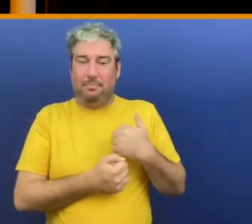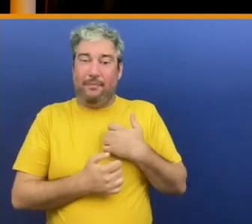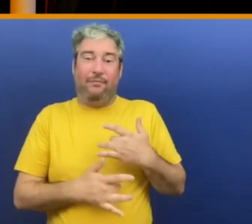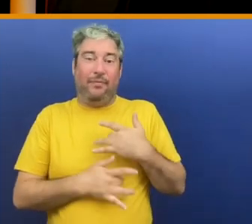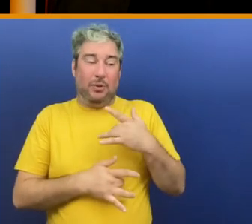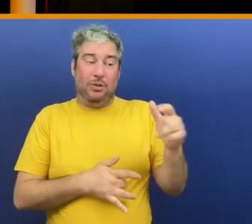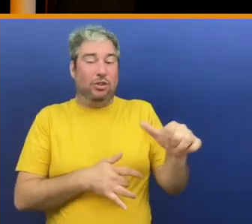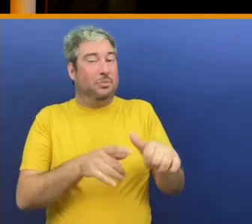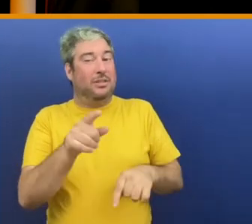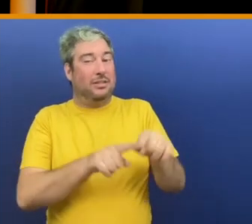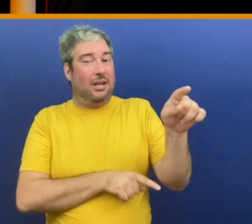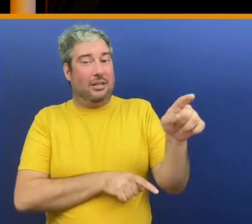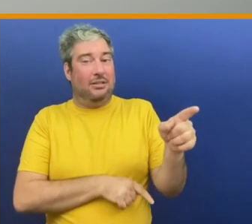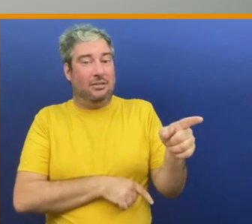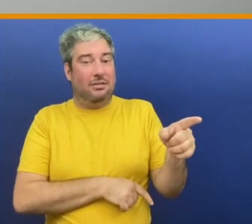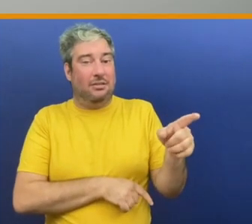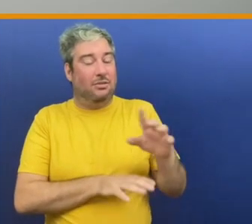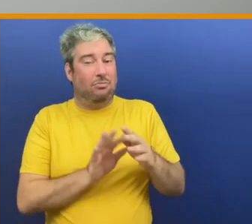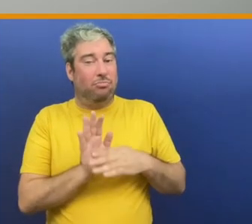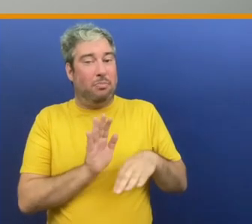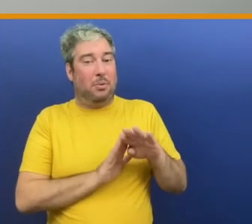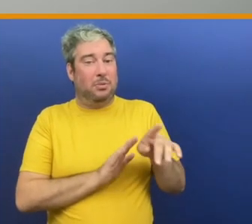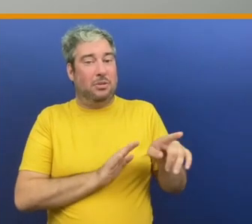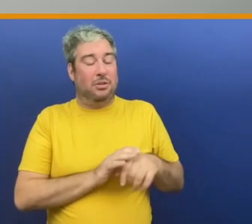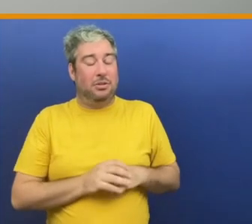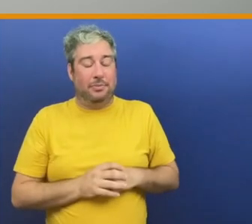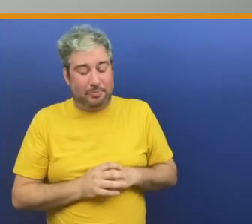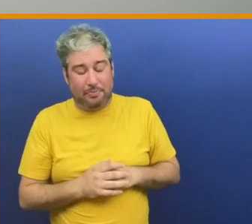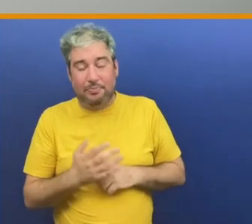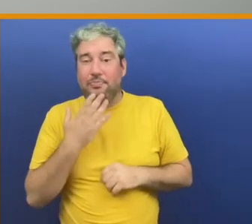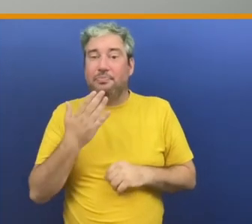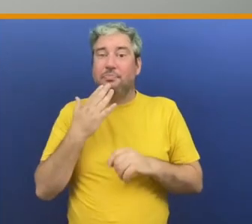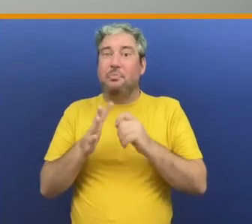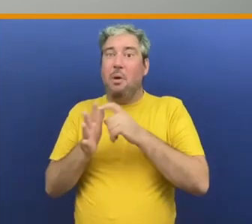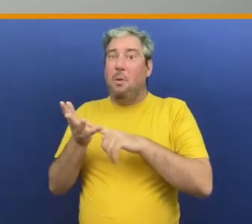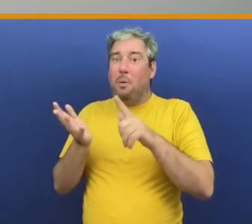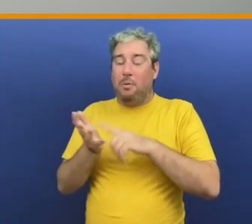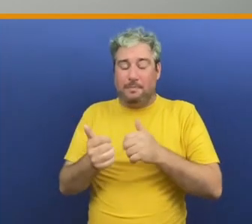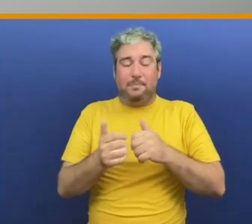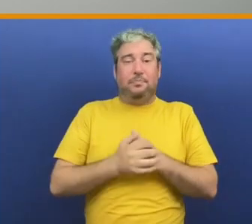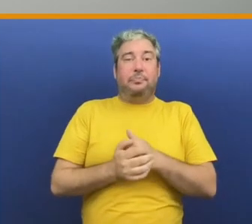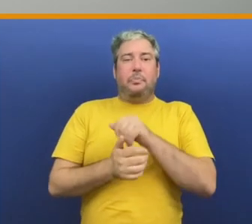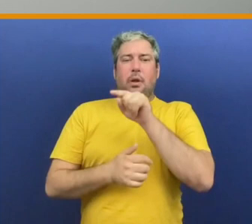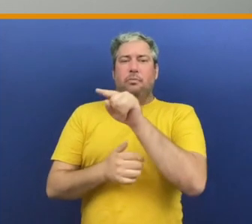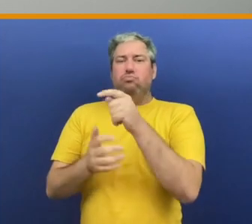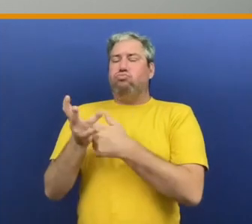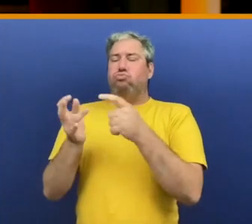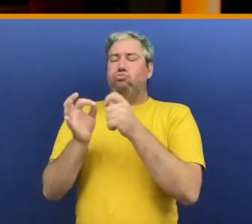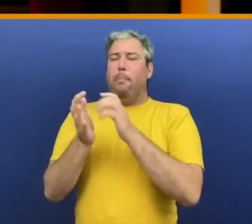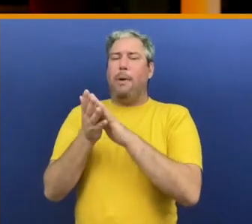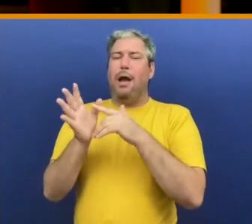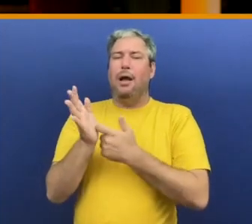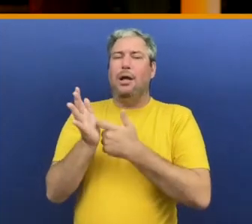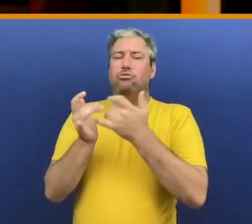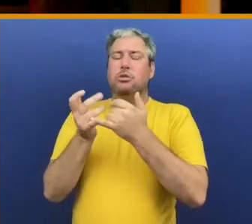Thank you, Paul. Thank you so much. So can I ask Rob Harrison from Liberal Democrats in Europe to stand by, please? And I now call